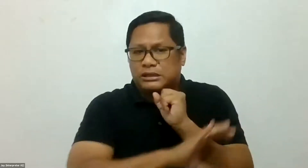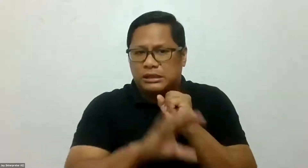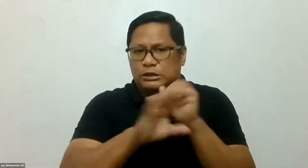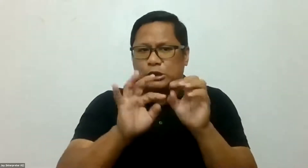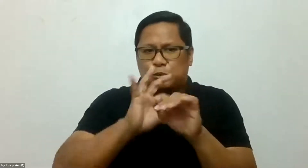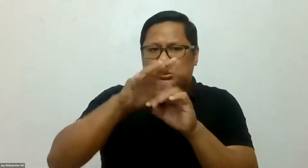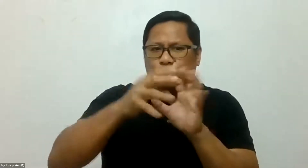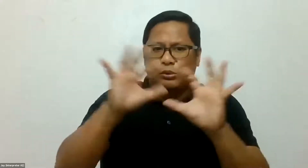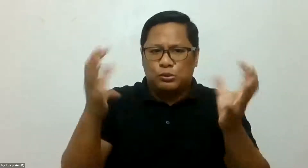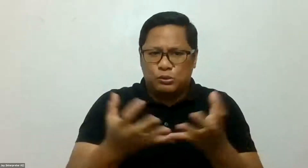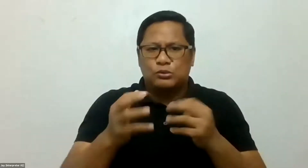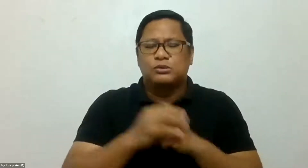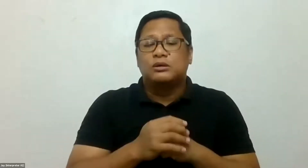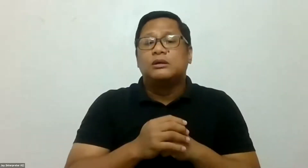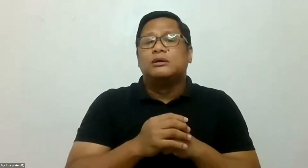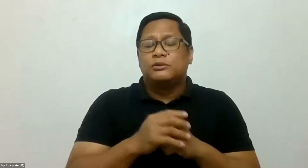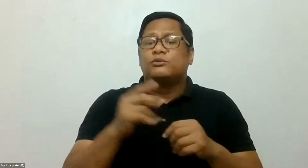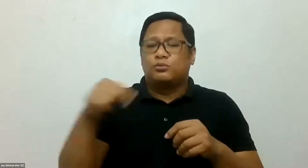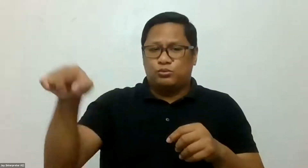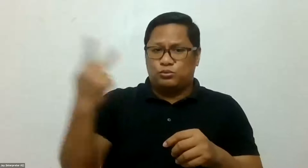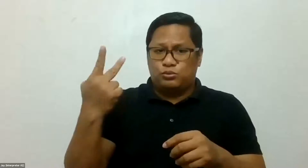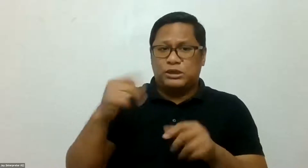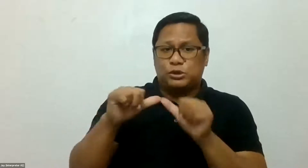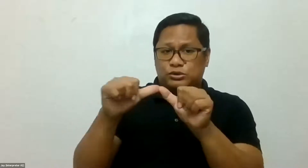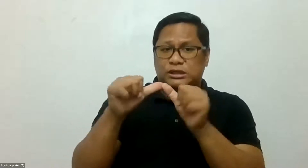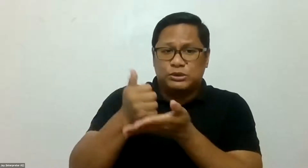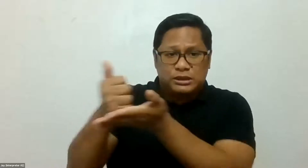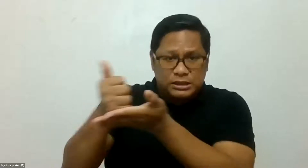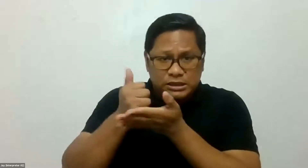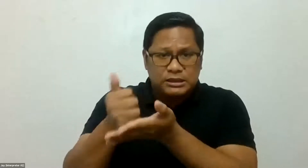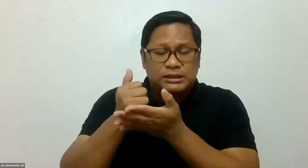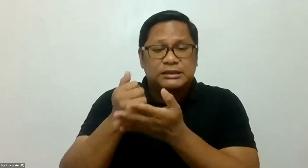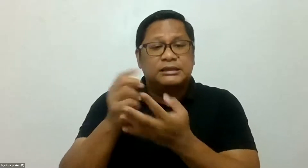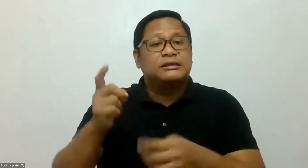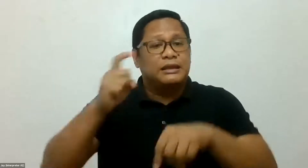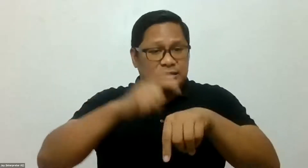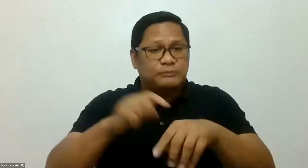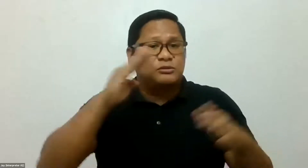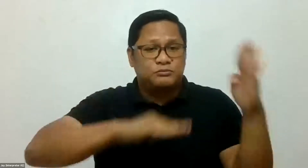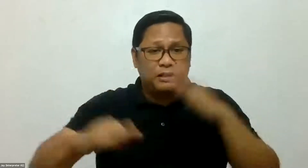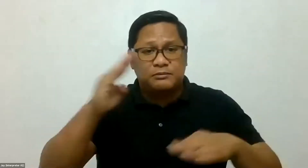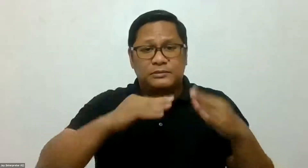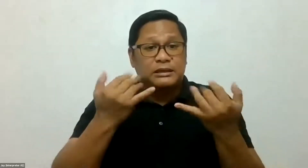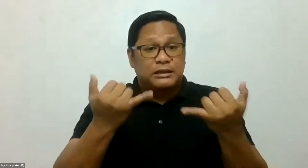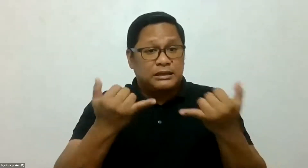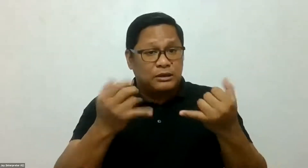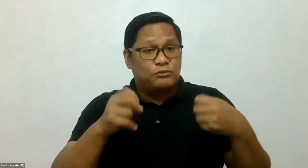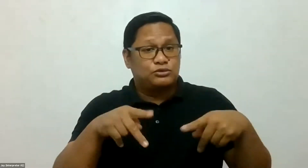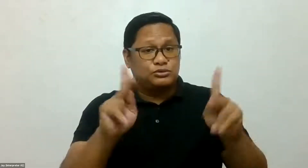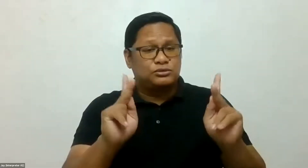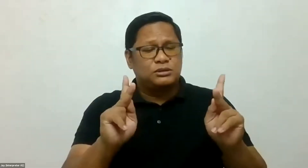prosper. Let us continue to help each other, especially in times of crisis. Let me take this opportunity also as